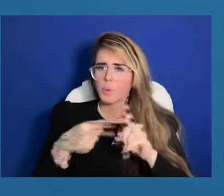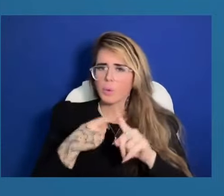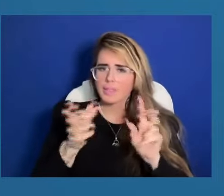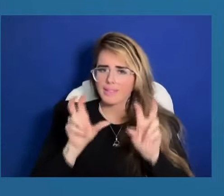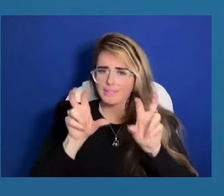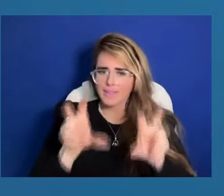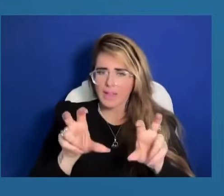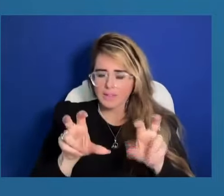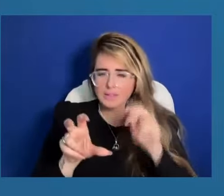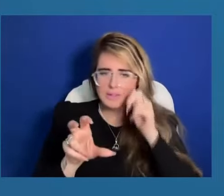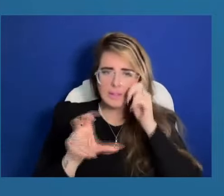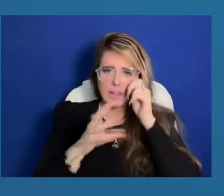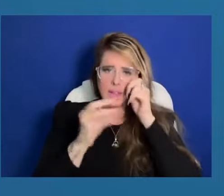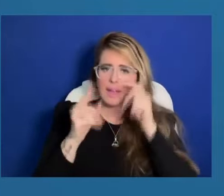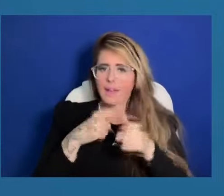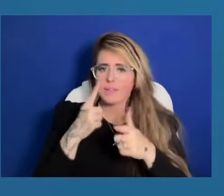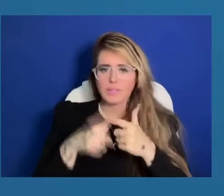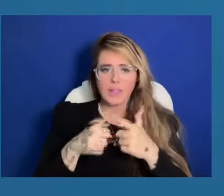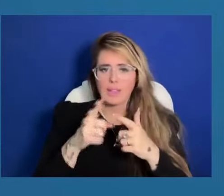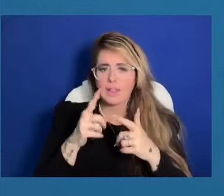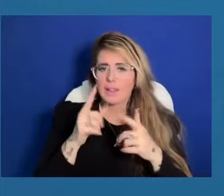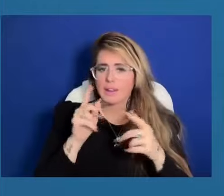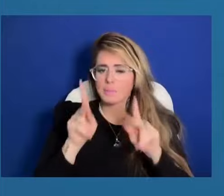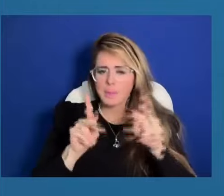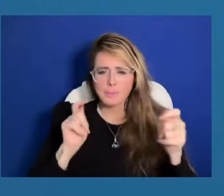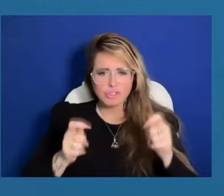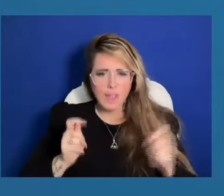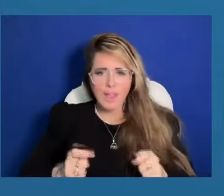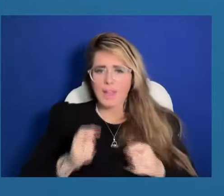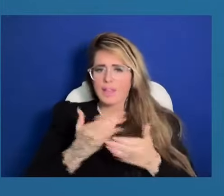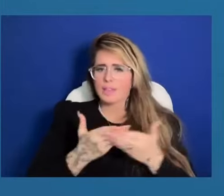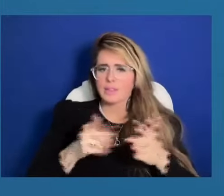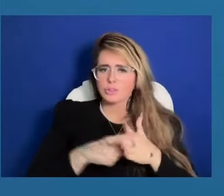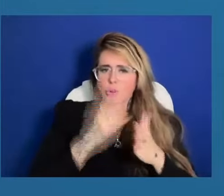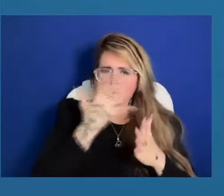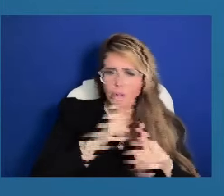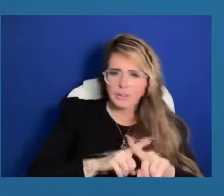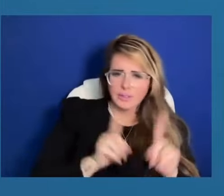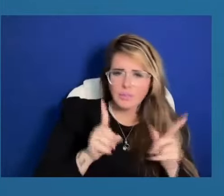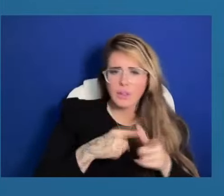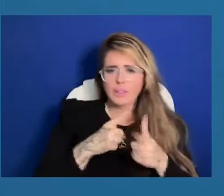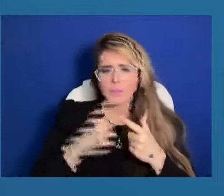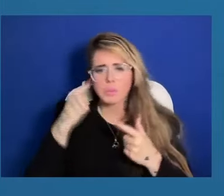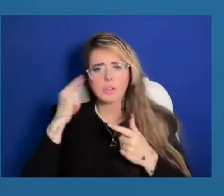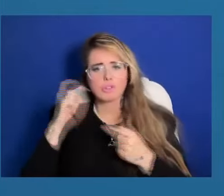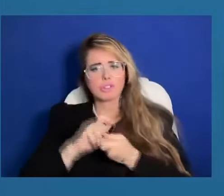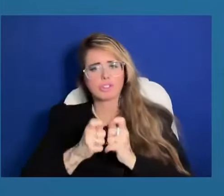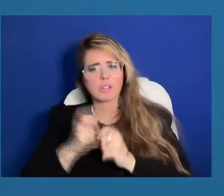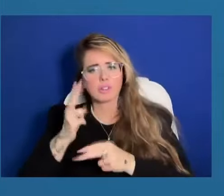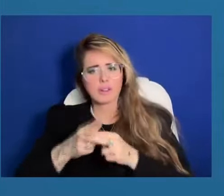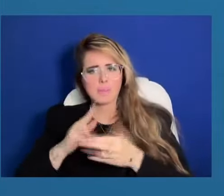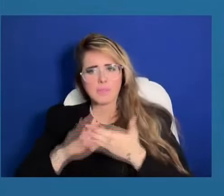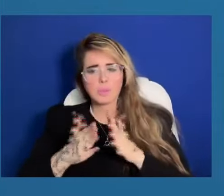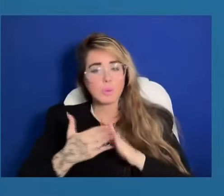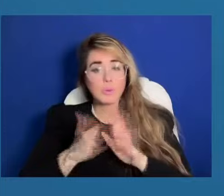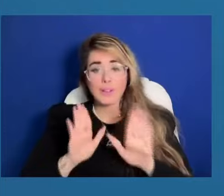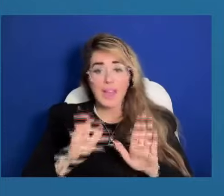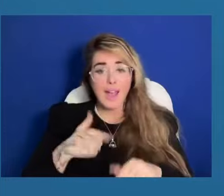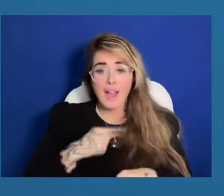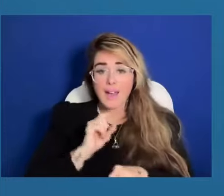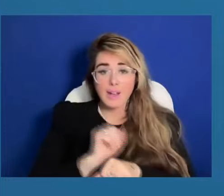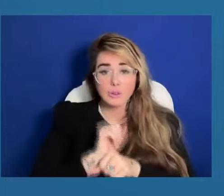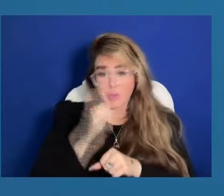investments happen and complexion of people changes and things start to look different, you think somehow you need to change the name of the community. I actually think that's kind